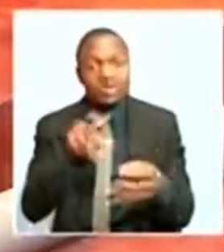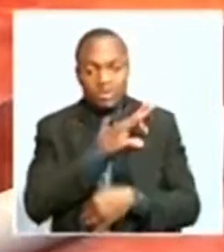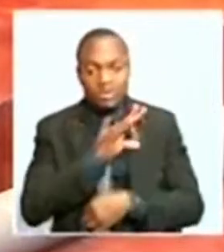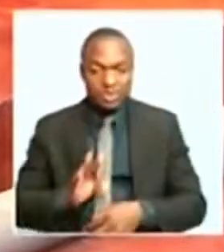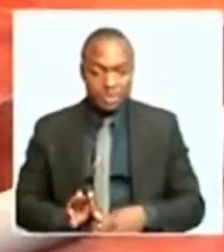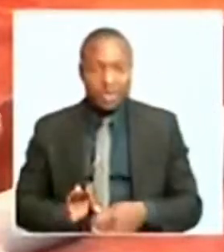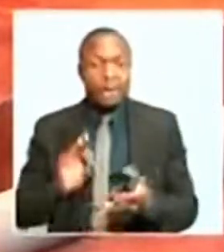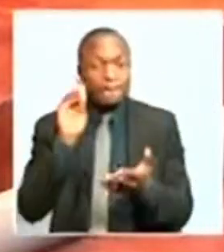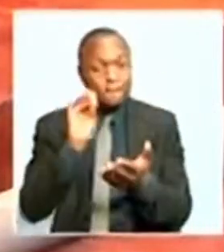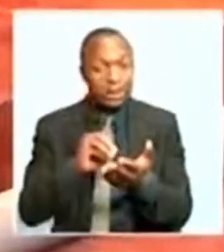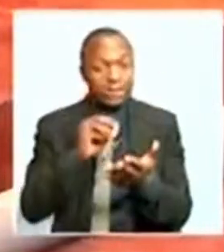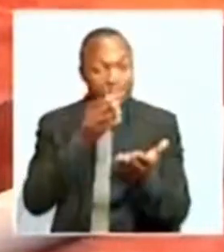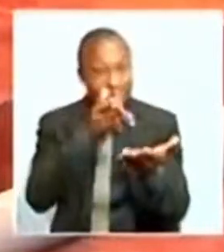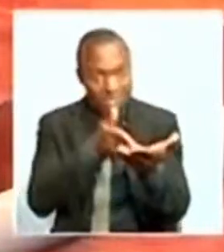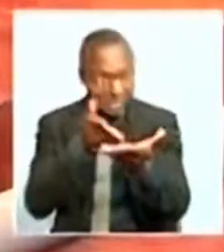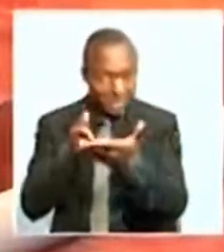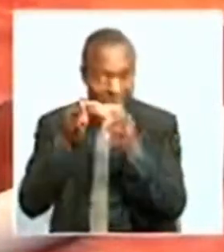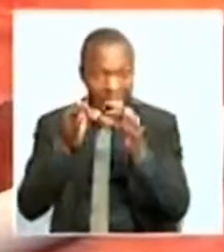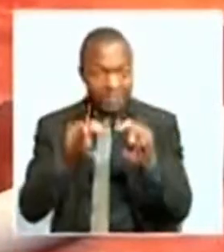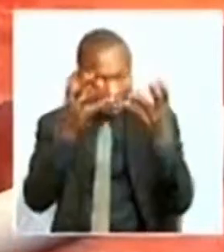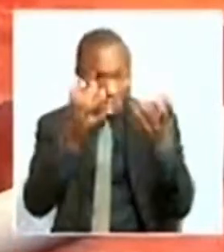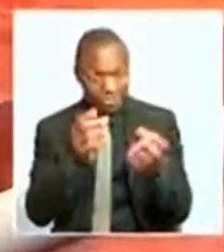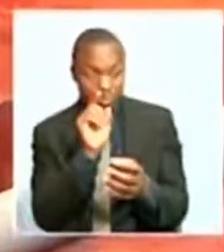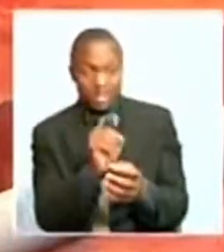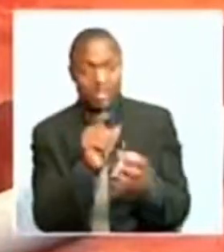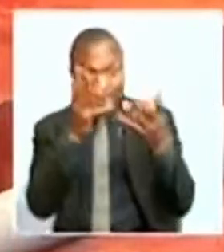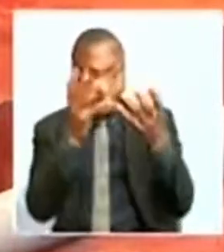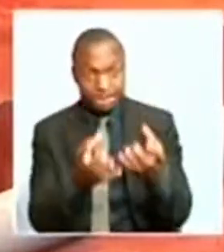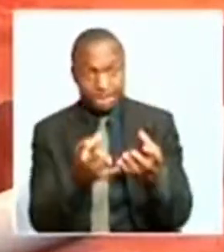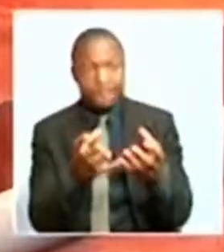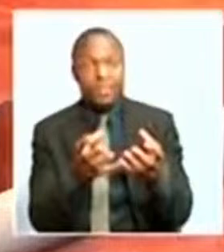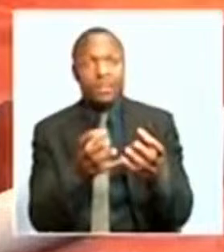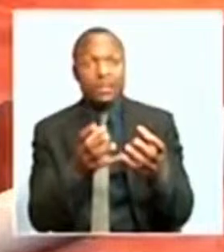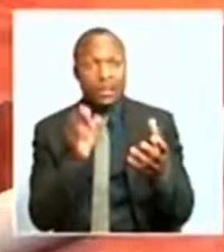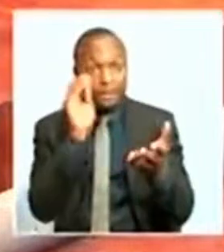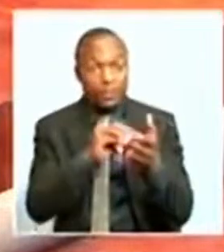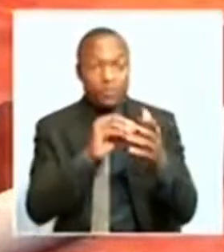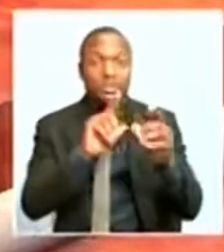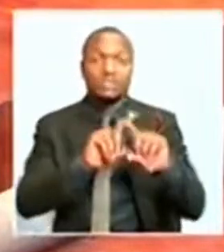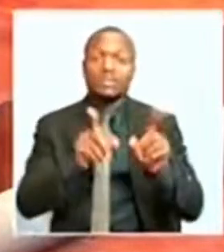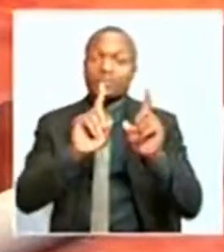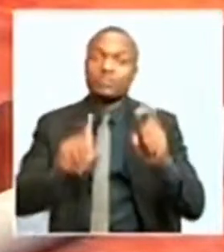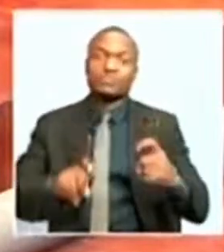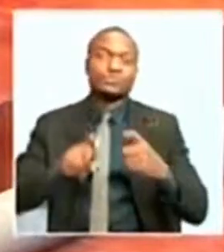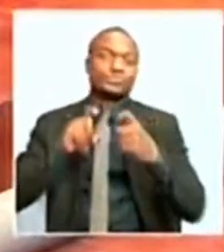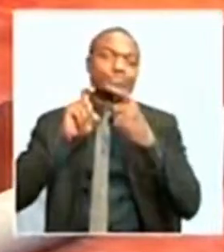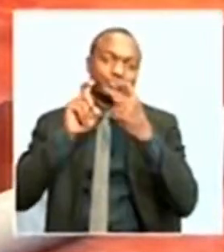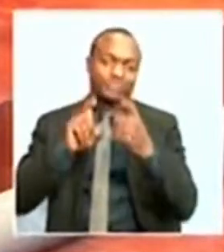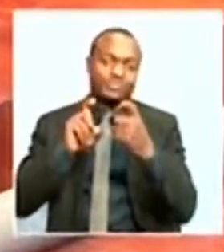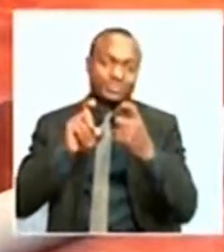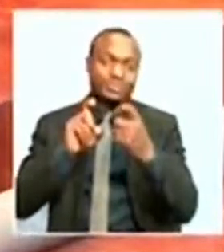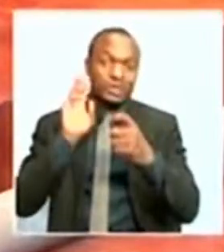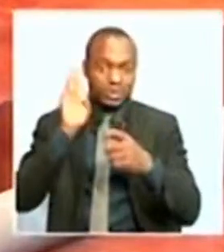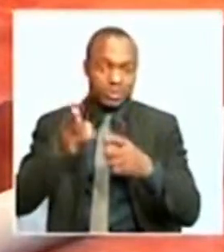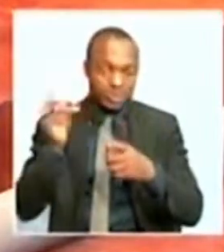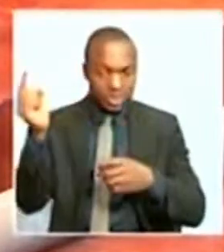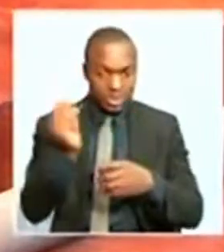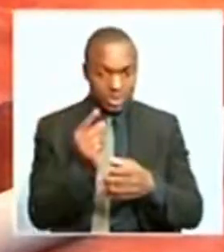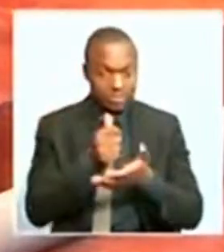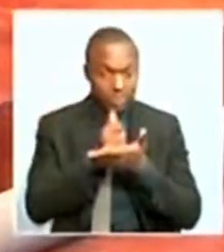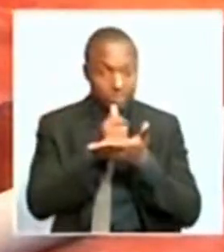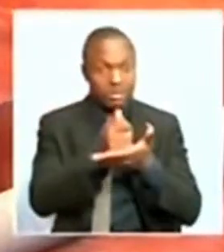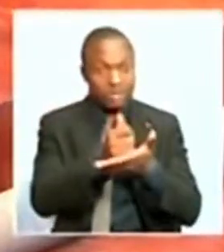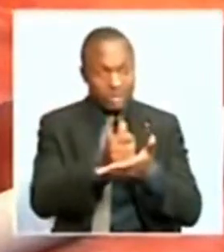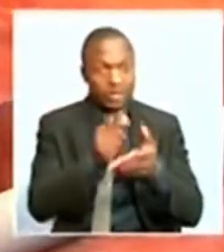they put, or it's a drought and that drought poses different challenges, again they would intervene in that. But if there